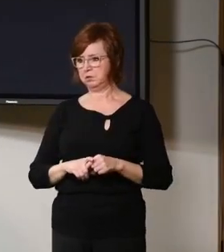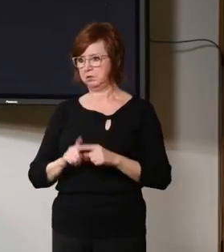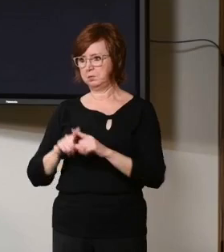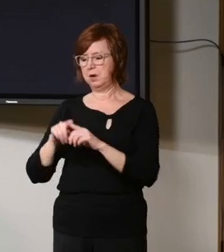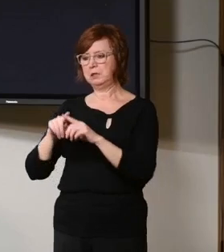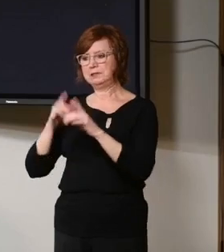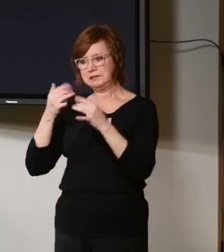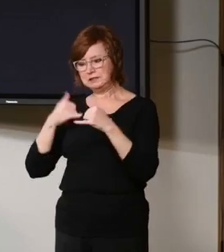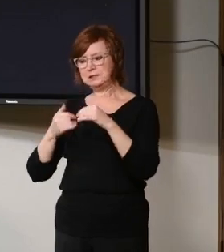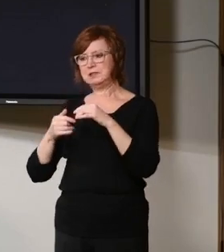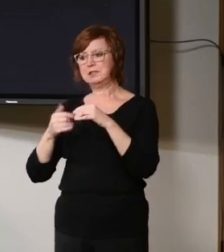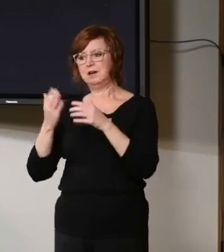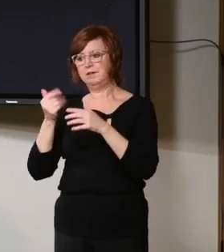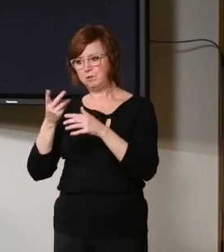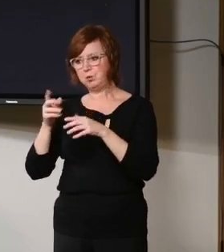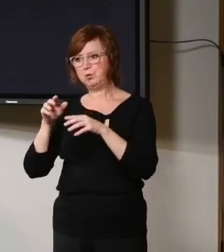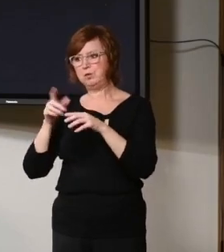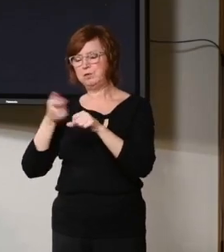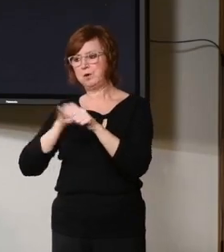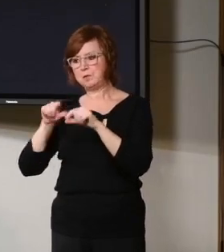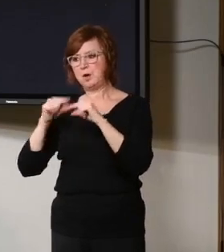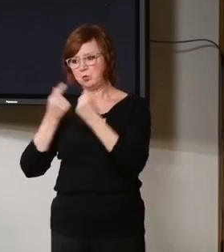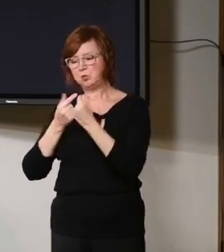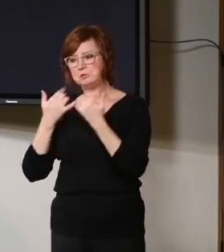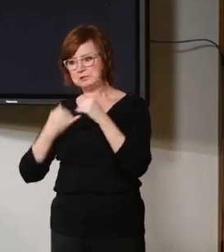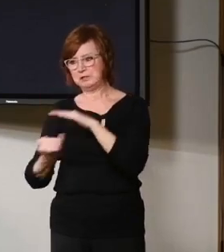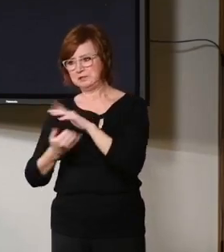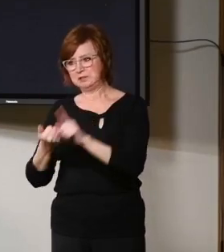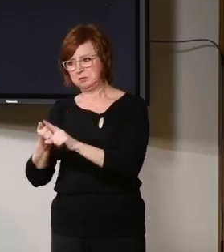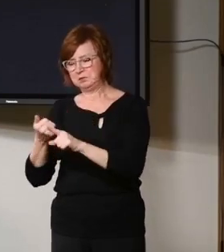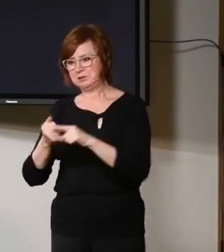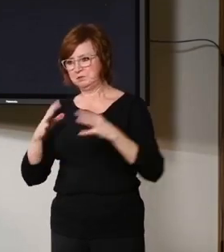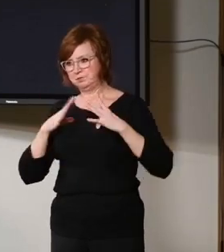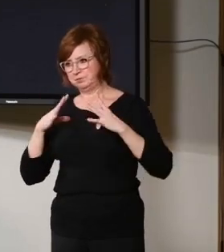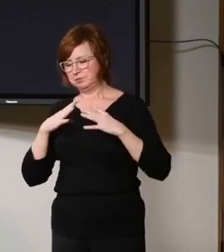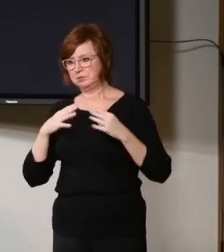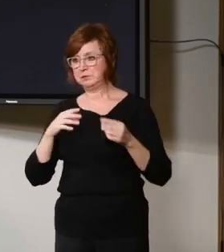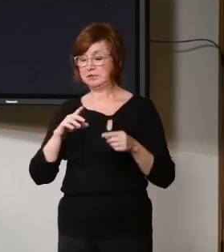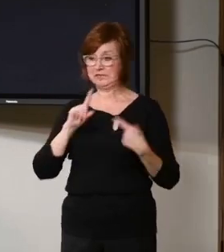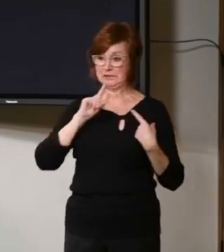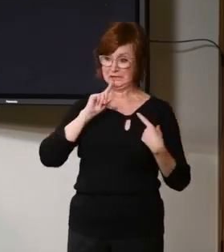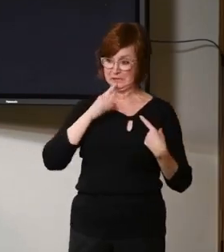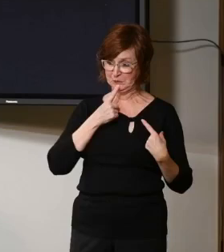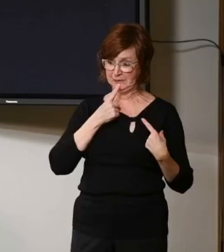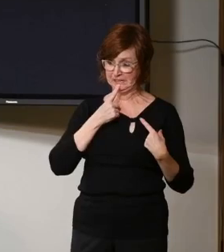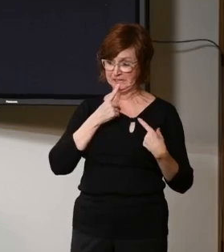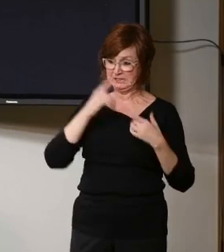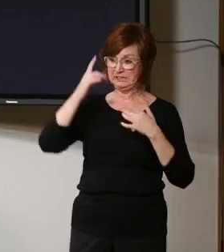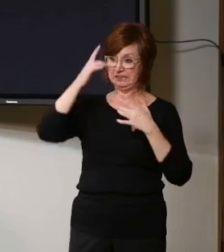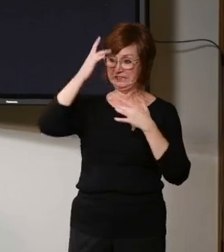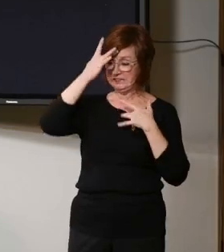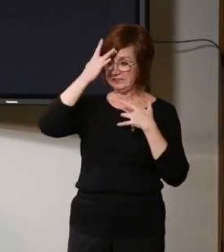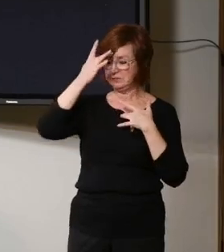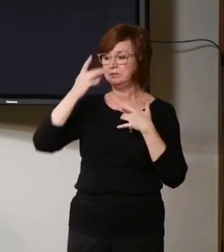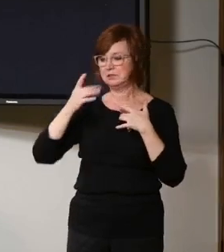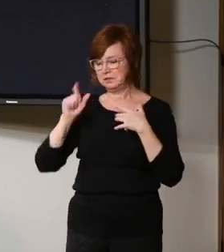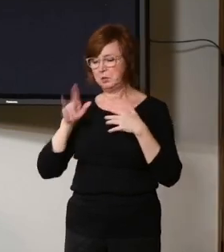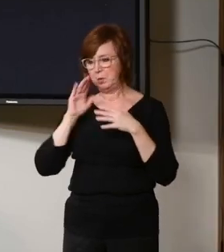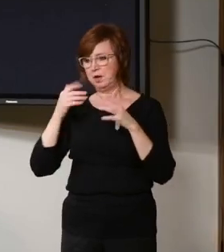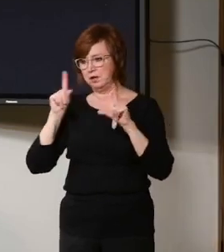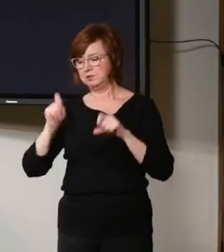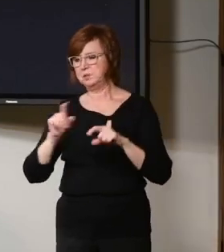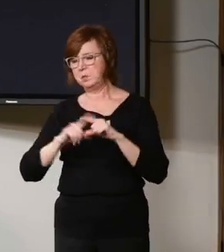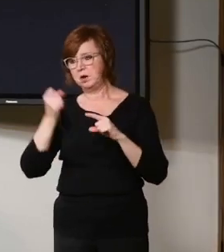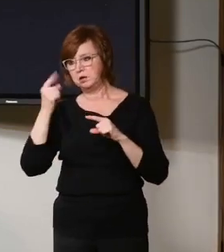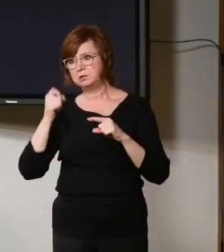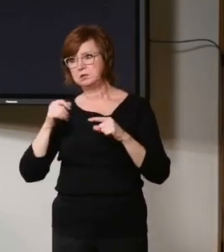on isolation for 14 days. But if you have symptoms that are significant, then there may be some further testing done. So usually it takes